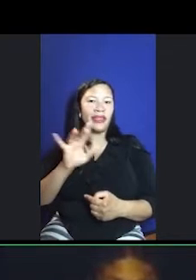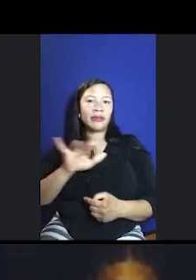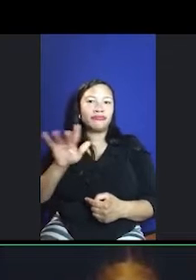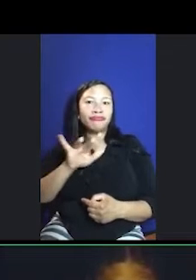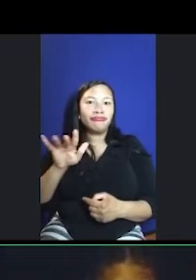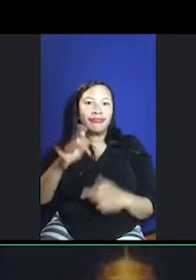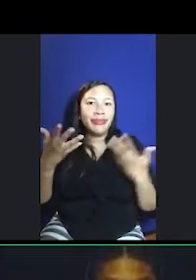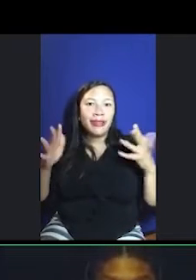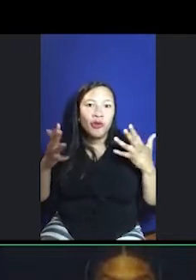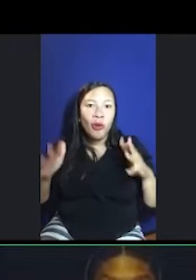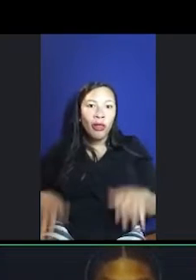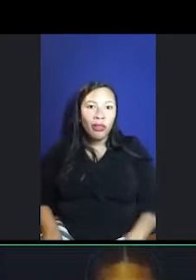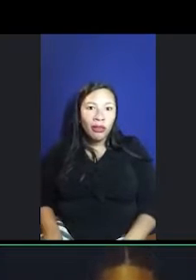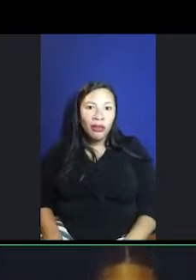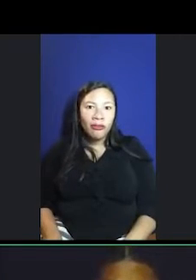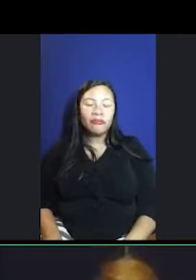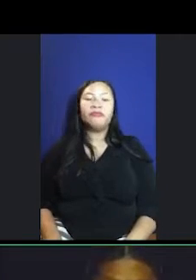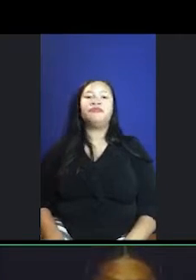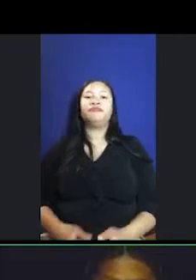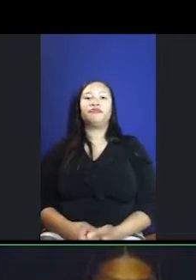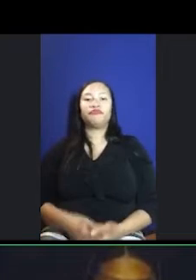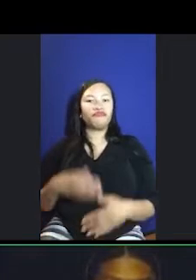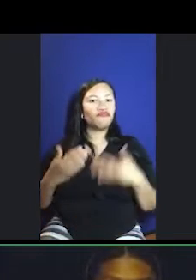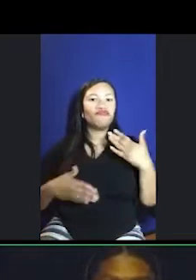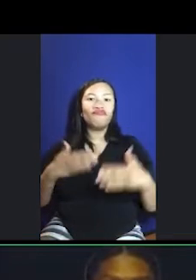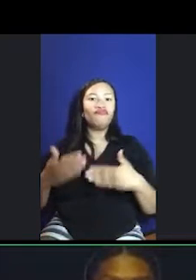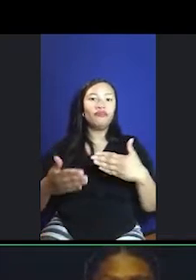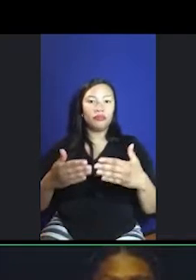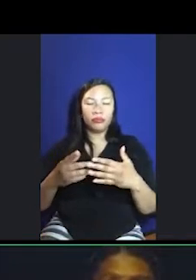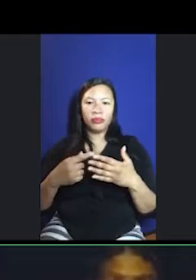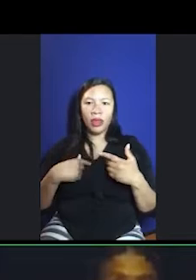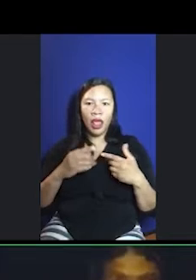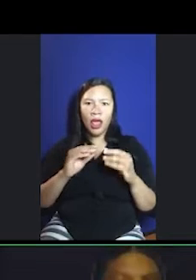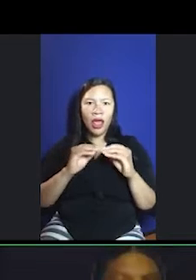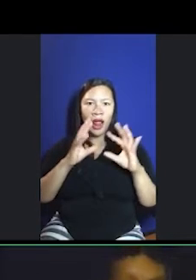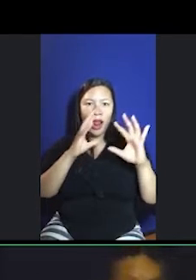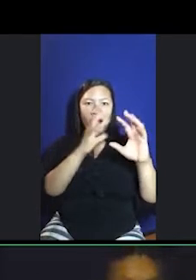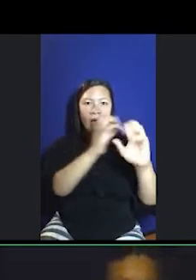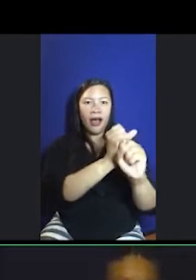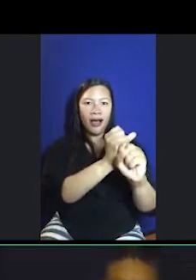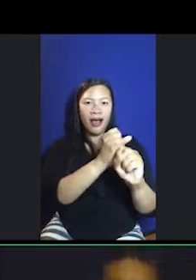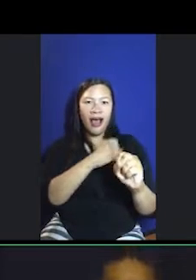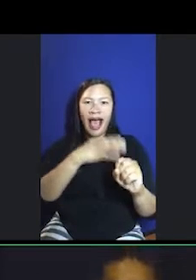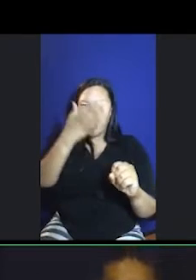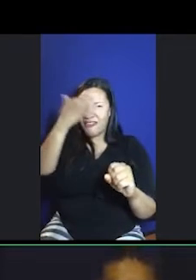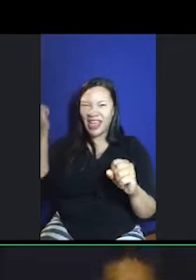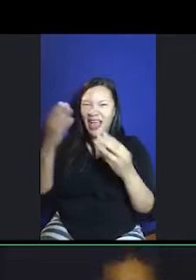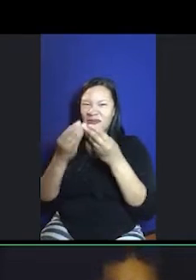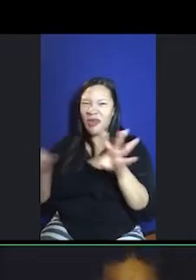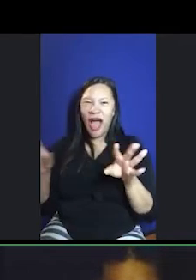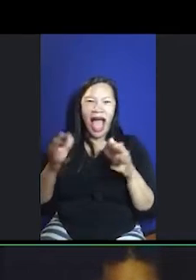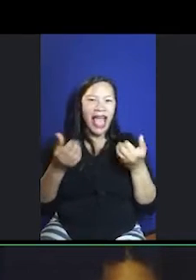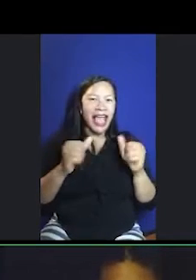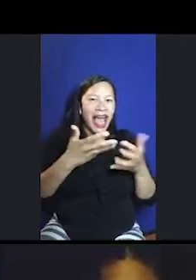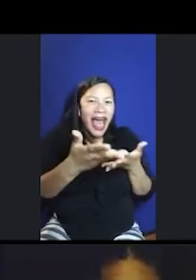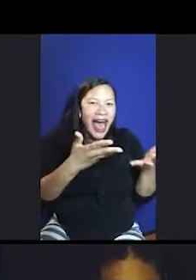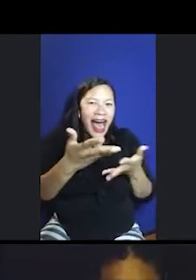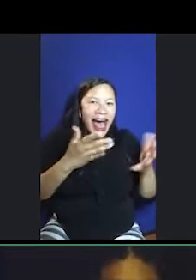Hmm. So I was more amazed. I forgot that I was lost and I started trying to communicate